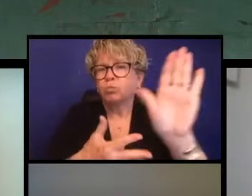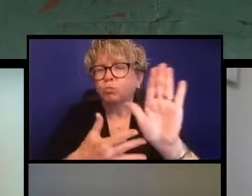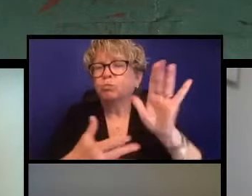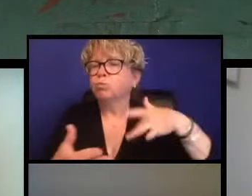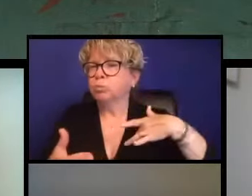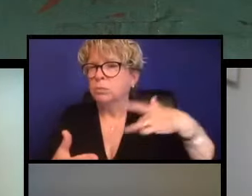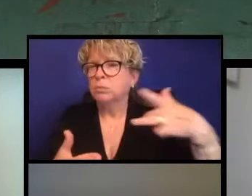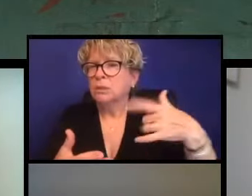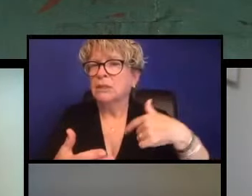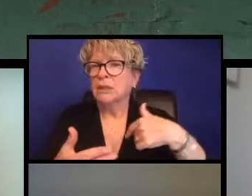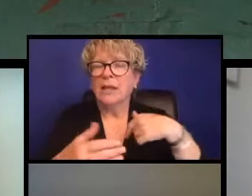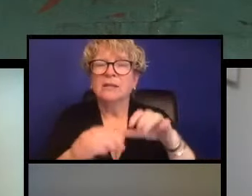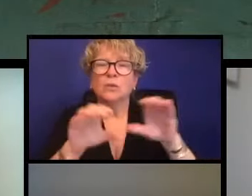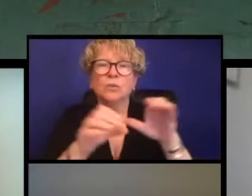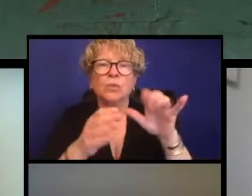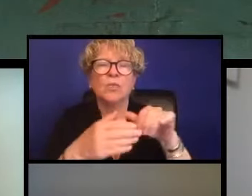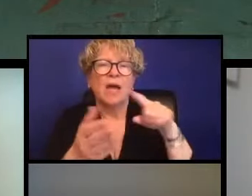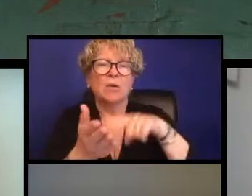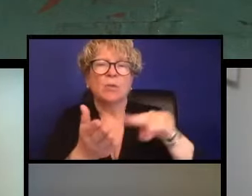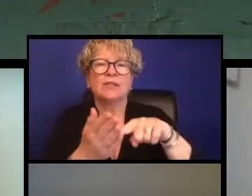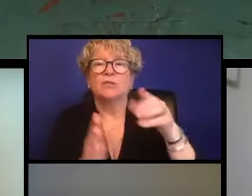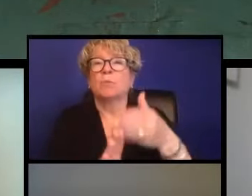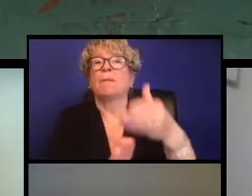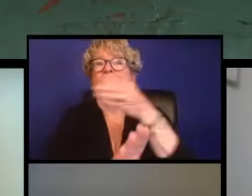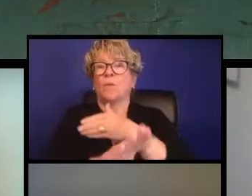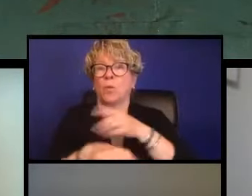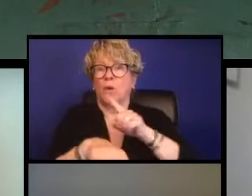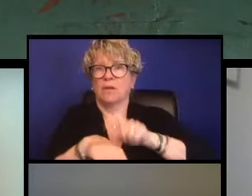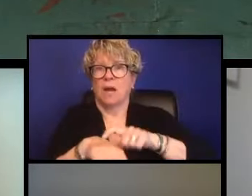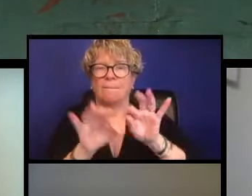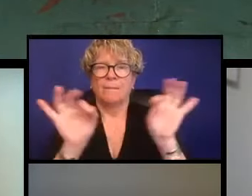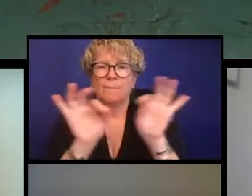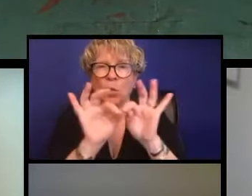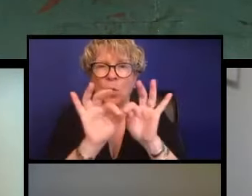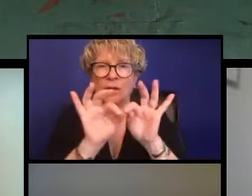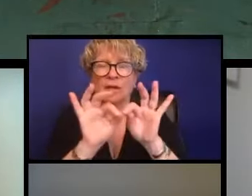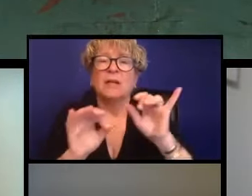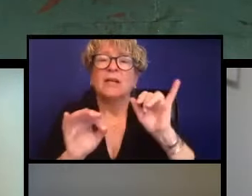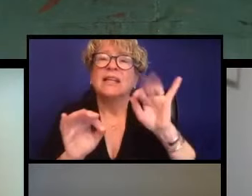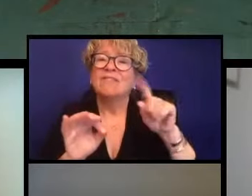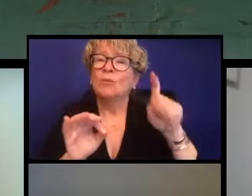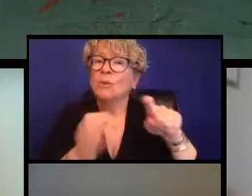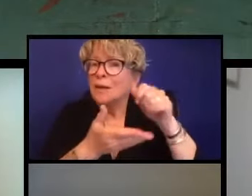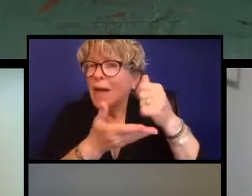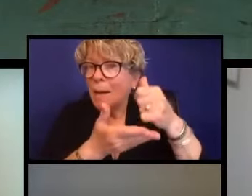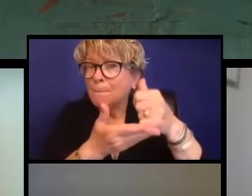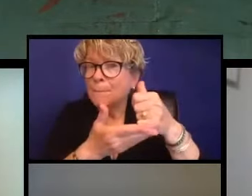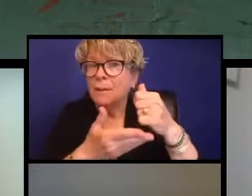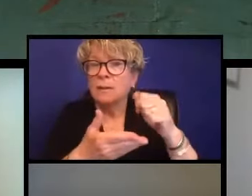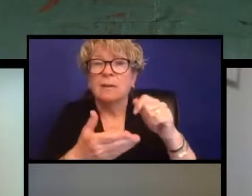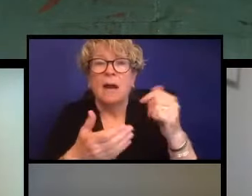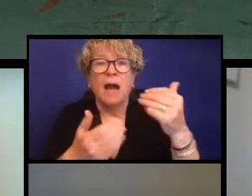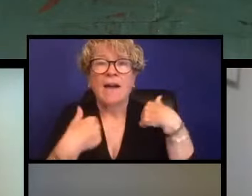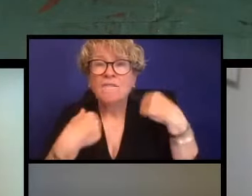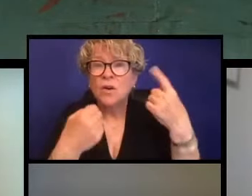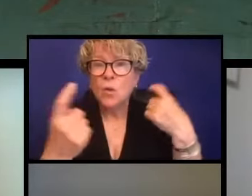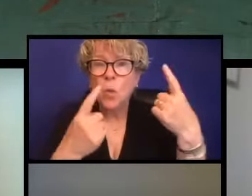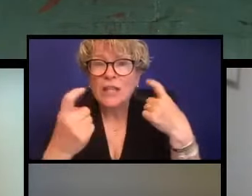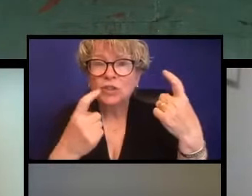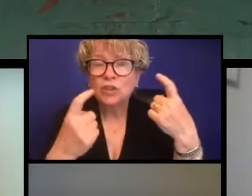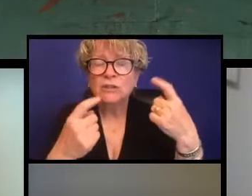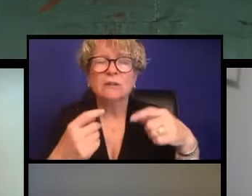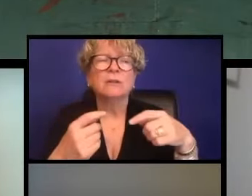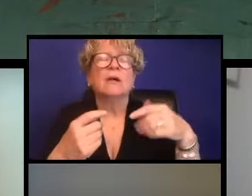beforehand. And of course, if you need any help or if you have any questions, there are a lot of forums right